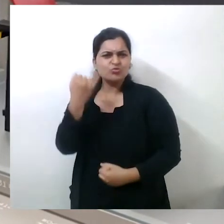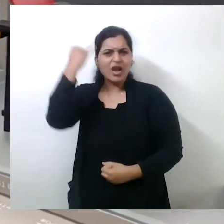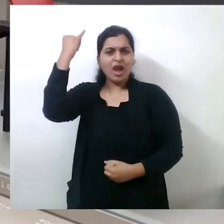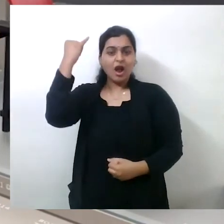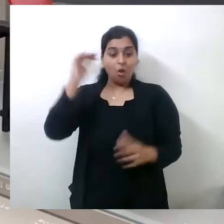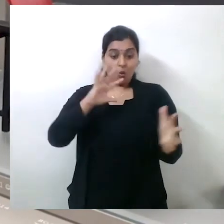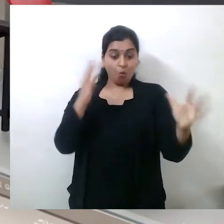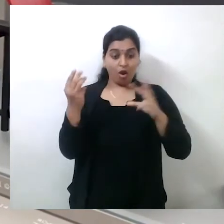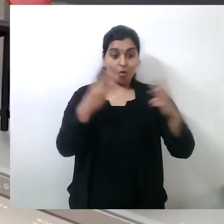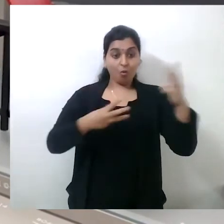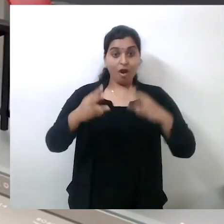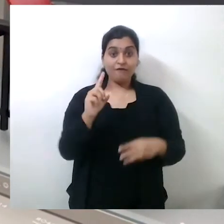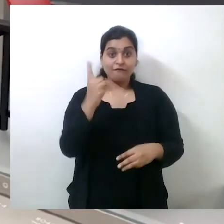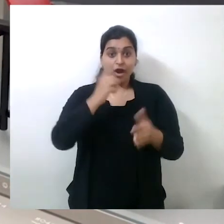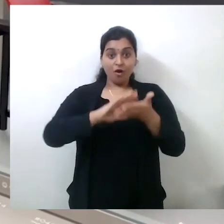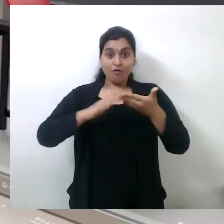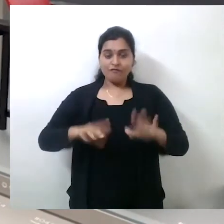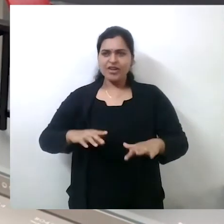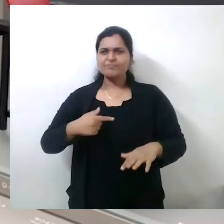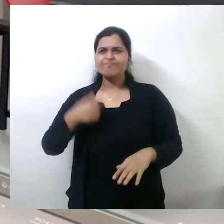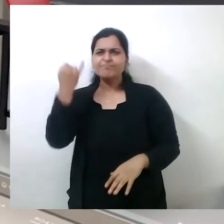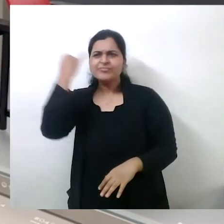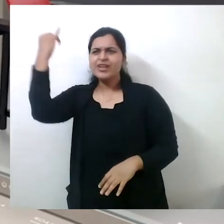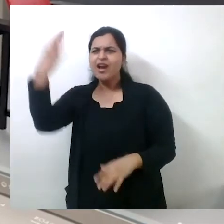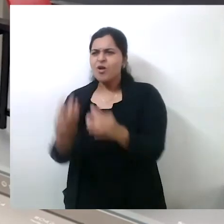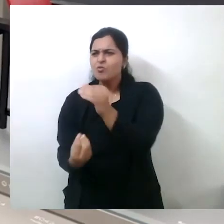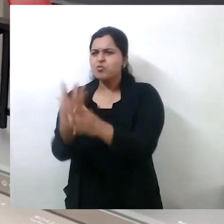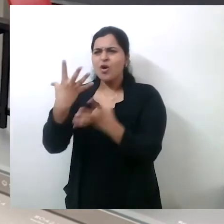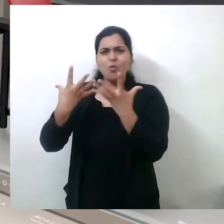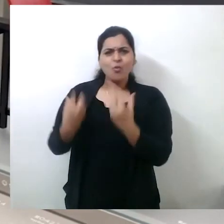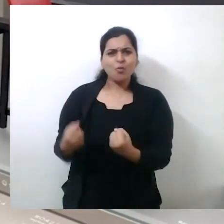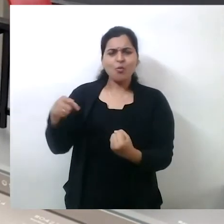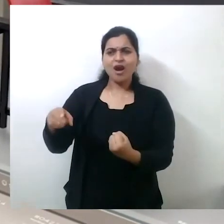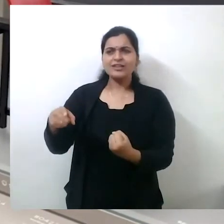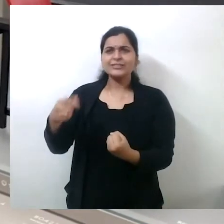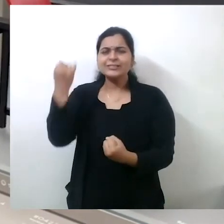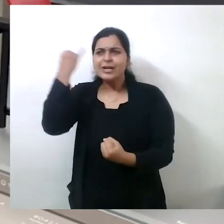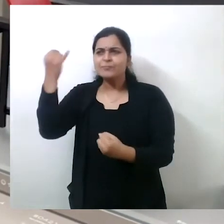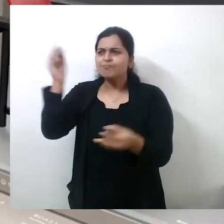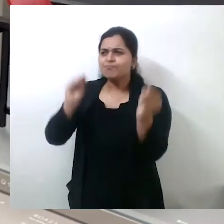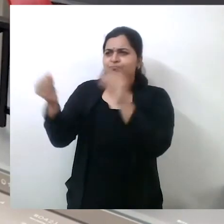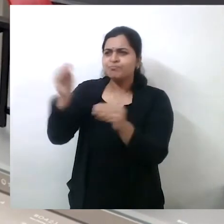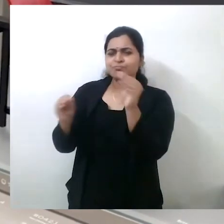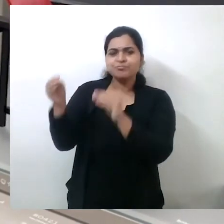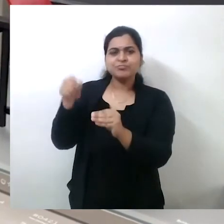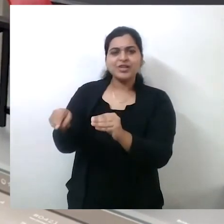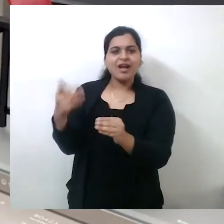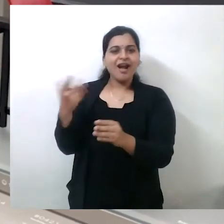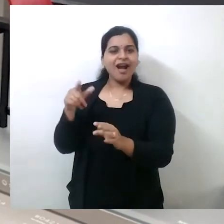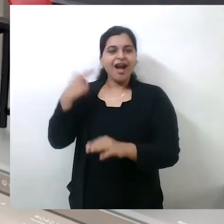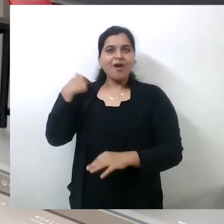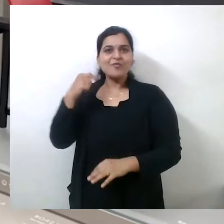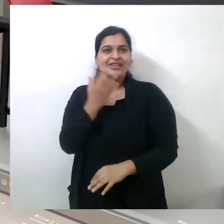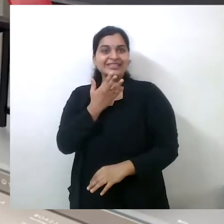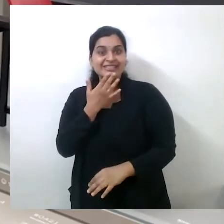end of World War I, asking for a new art that represented a new world order opposite to the one that had